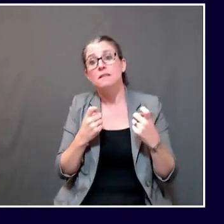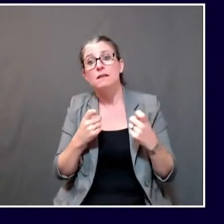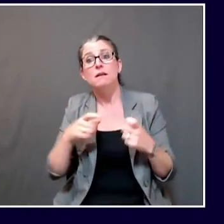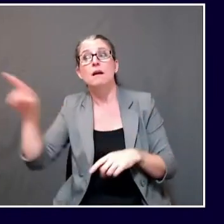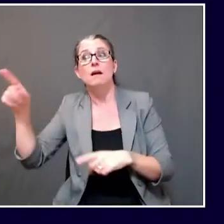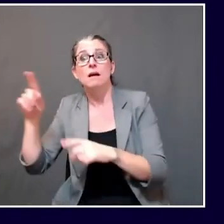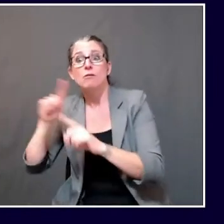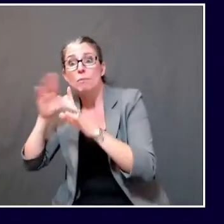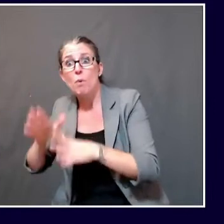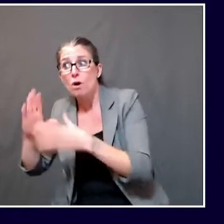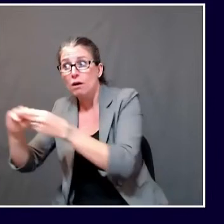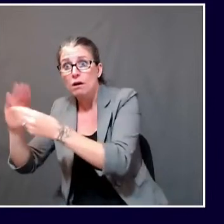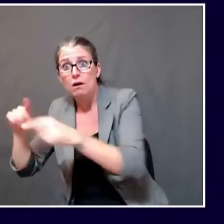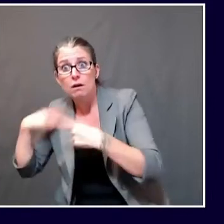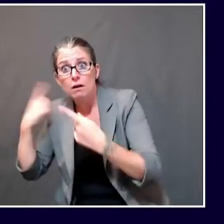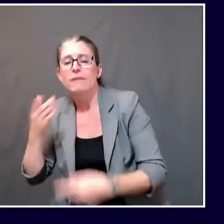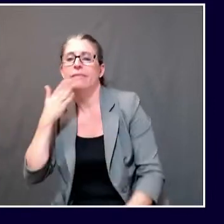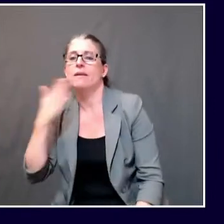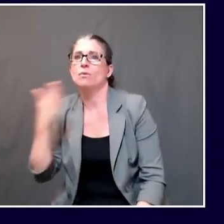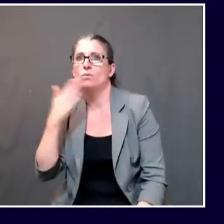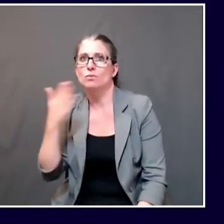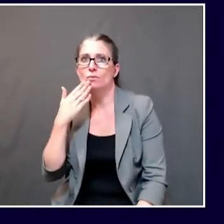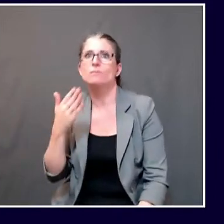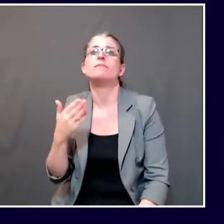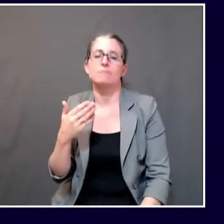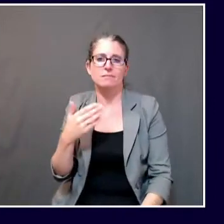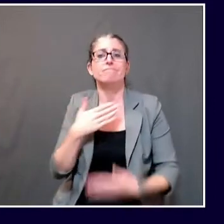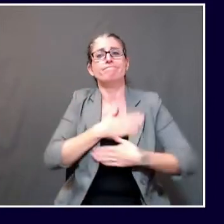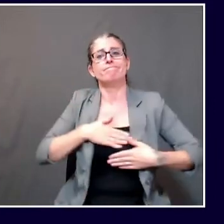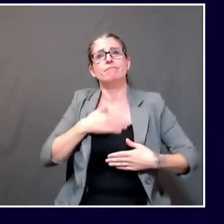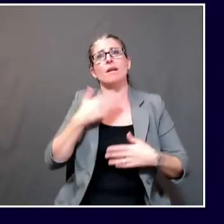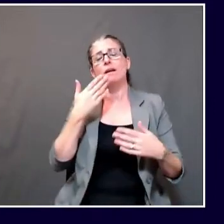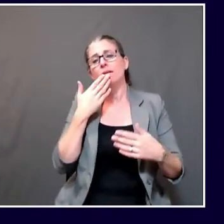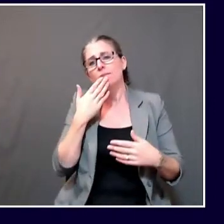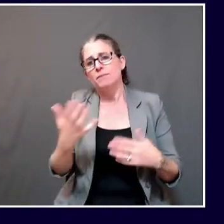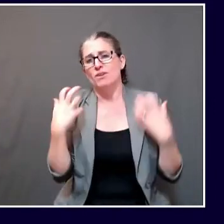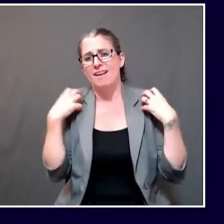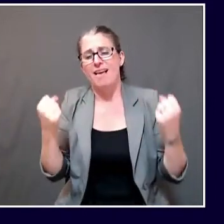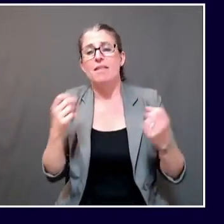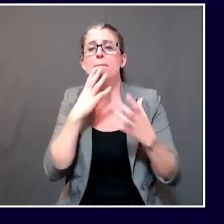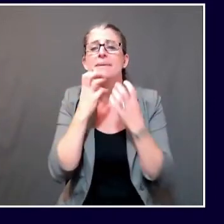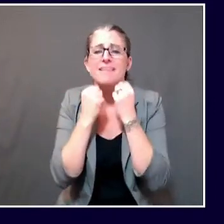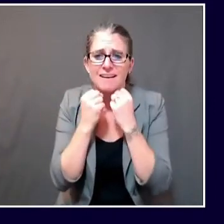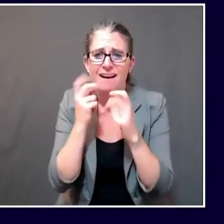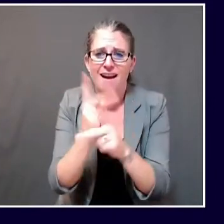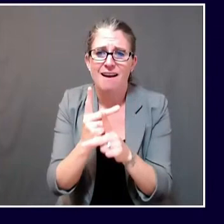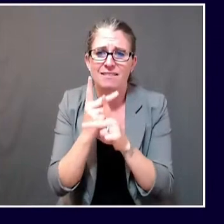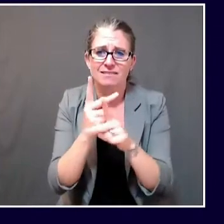everyone good health. Please be kind, take care of one another. We'll catch up again next week.